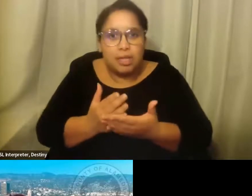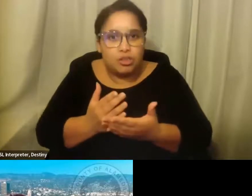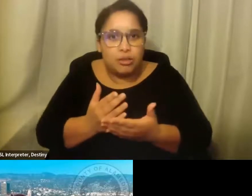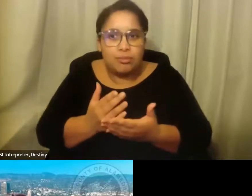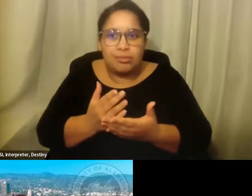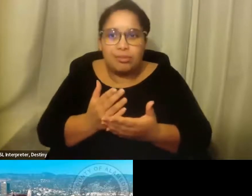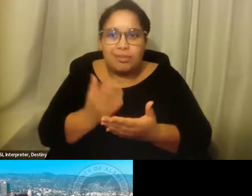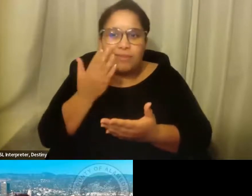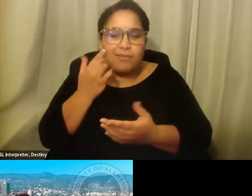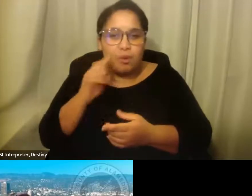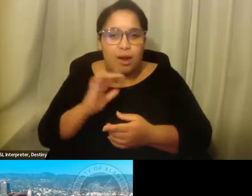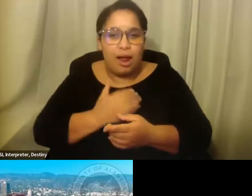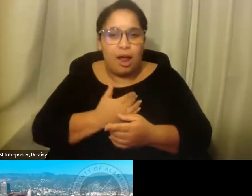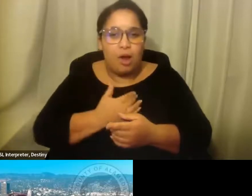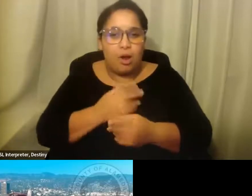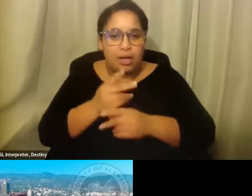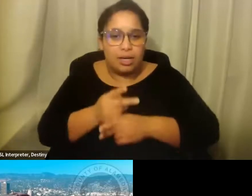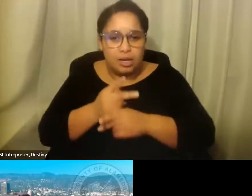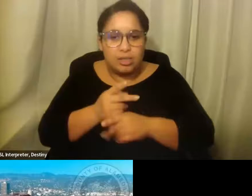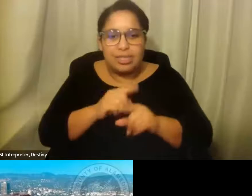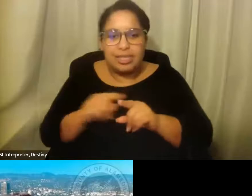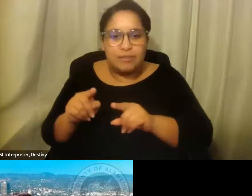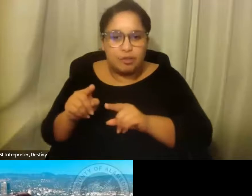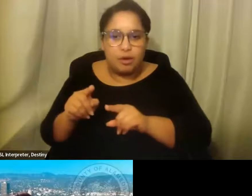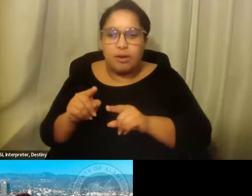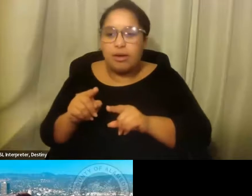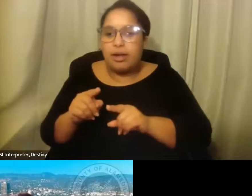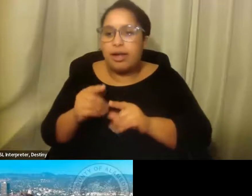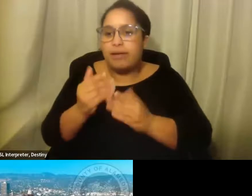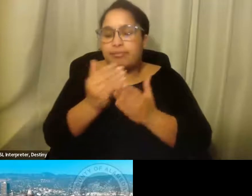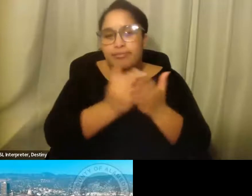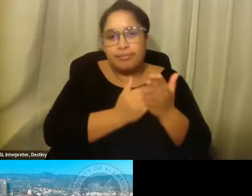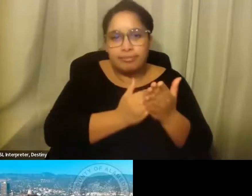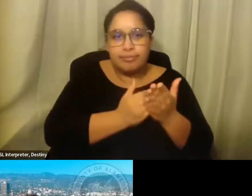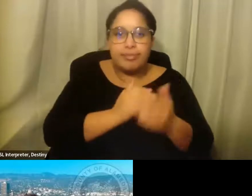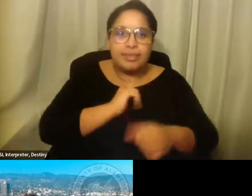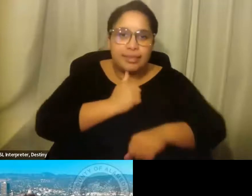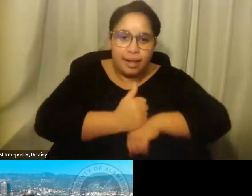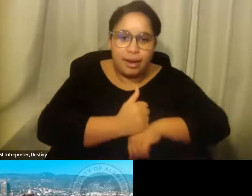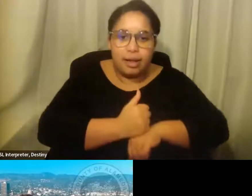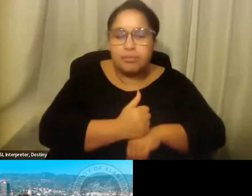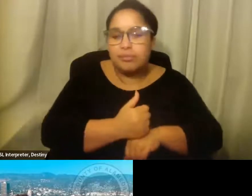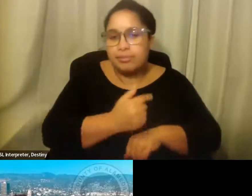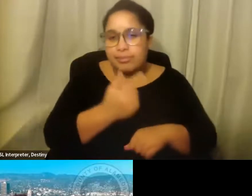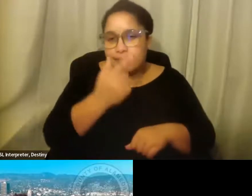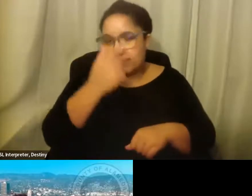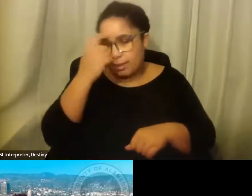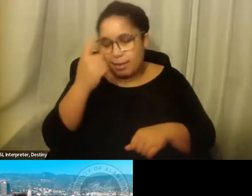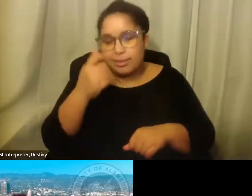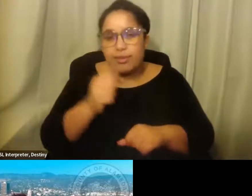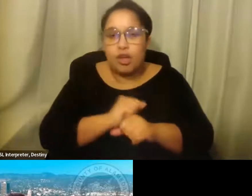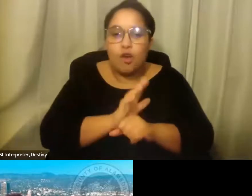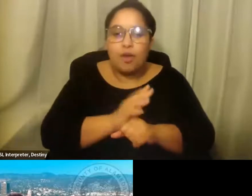with the different protocols that have been in place and through COVID, our existing dispatch centers have had to